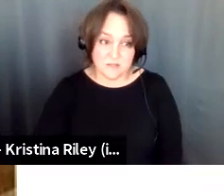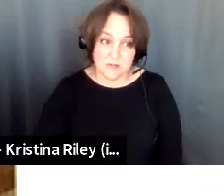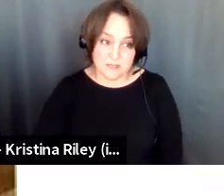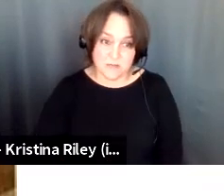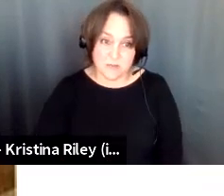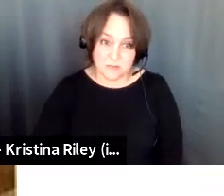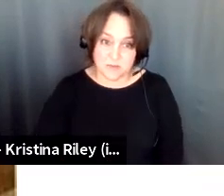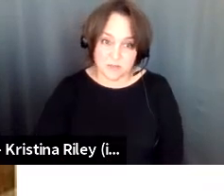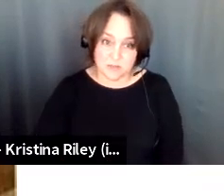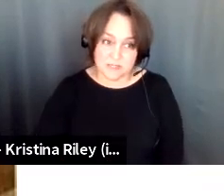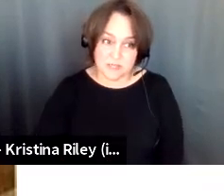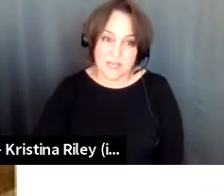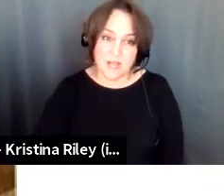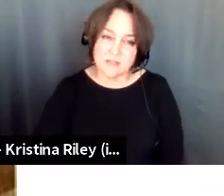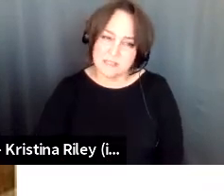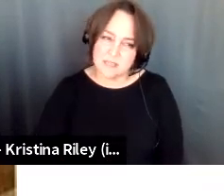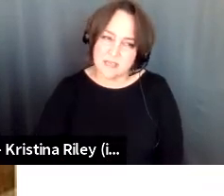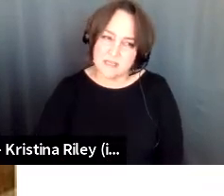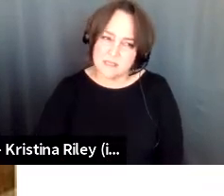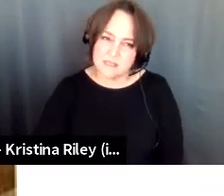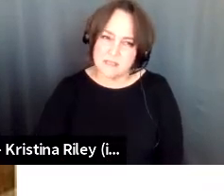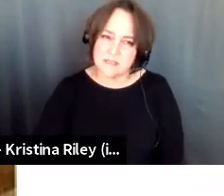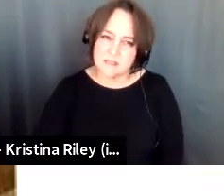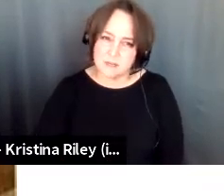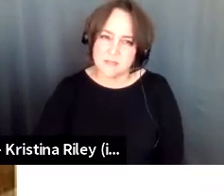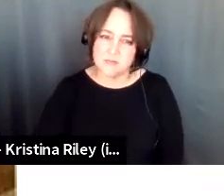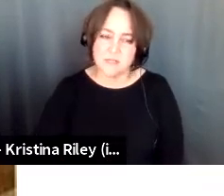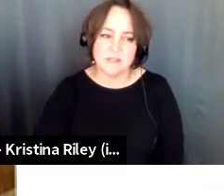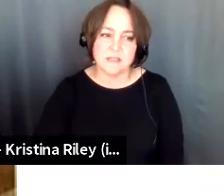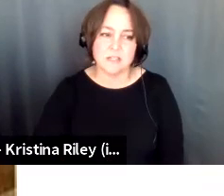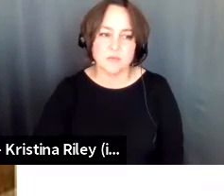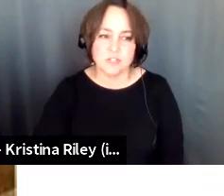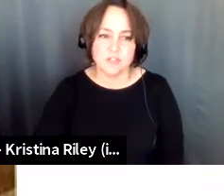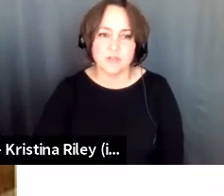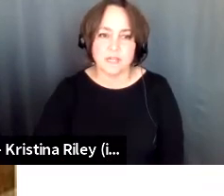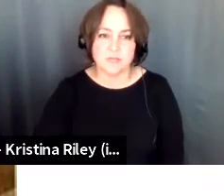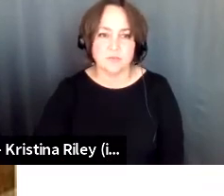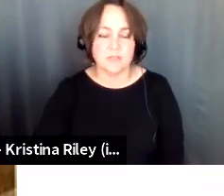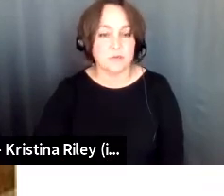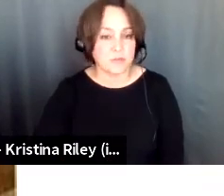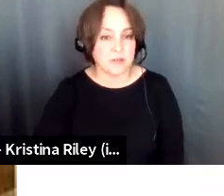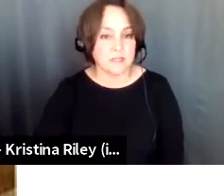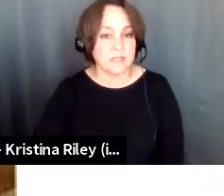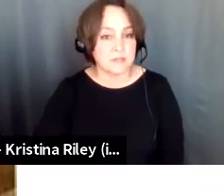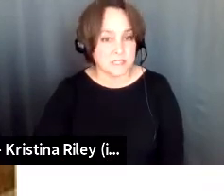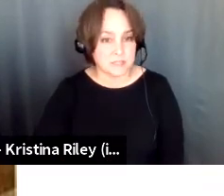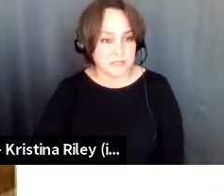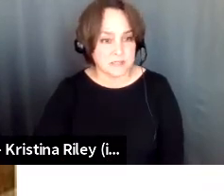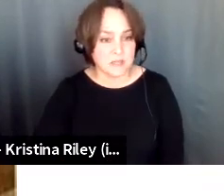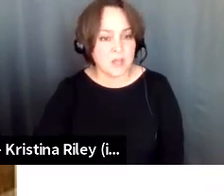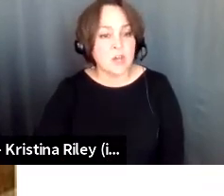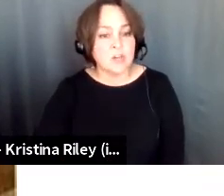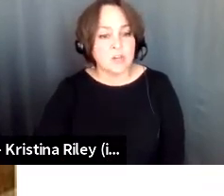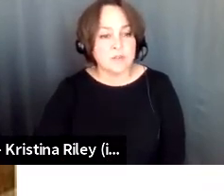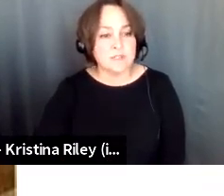this gives you an idea of what the building looks like and how the design is set up differently than a traditional classroom that you would find in a hearing